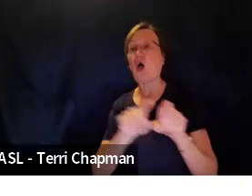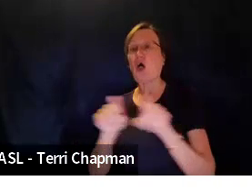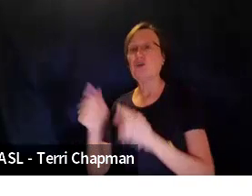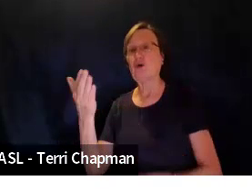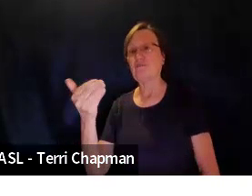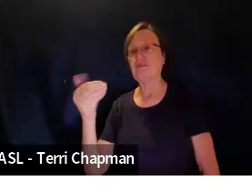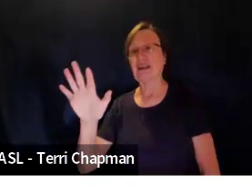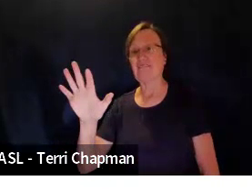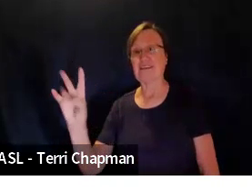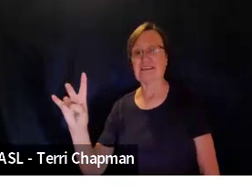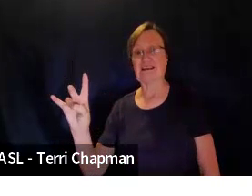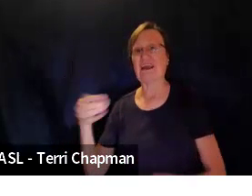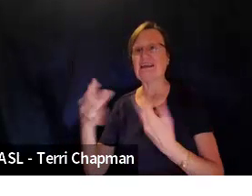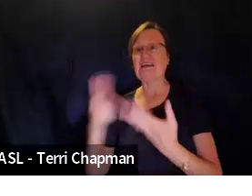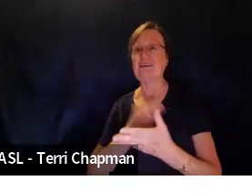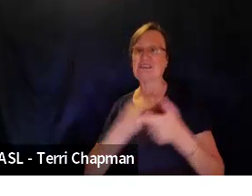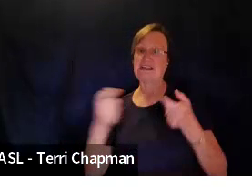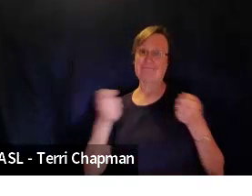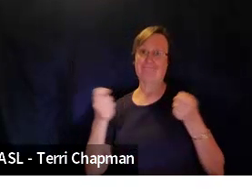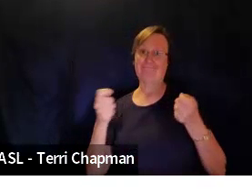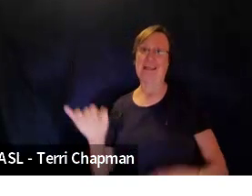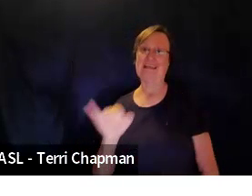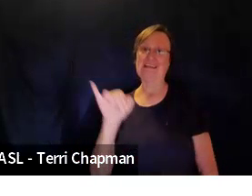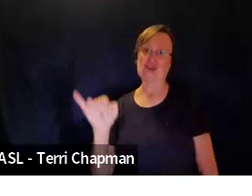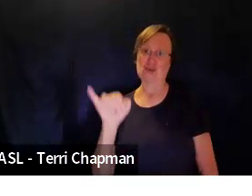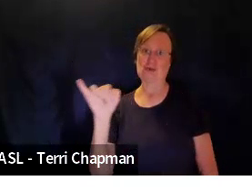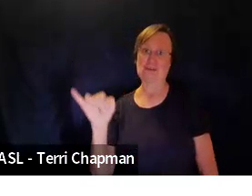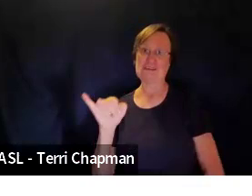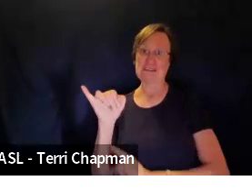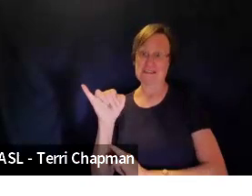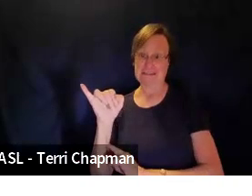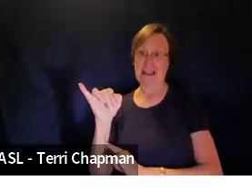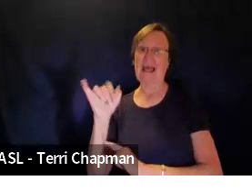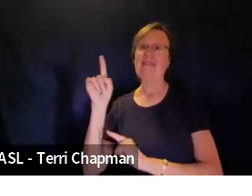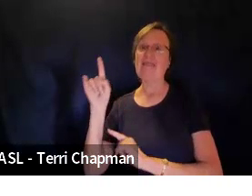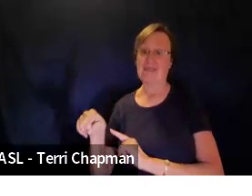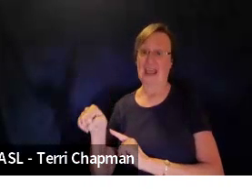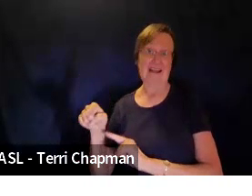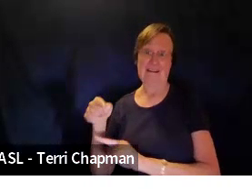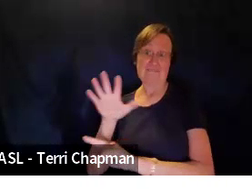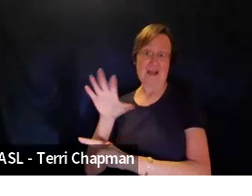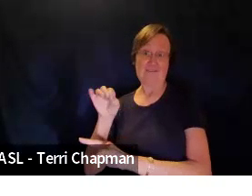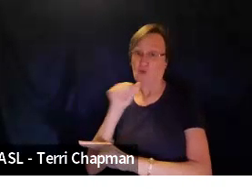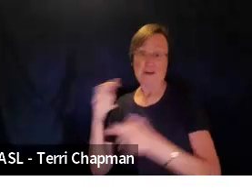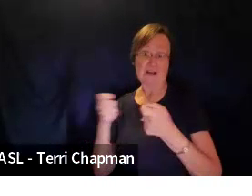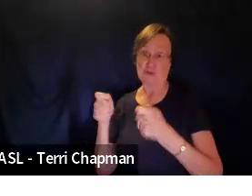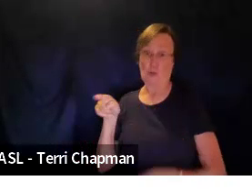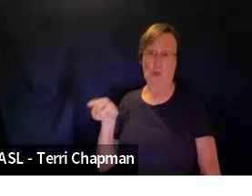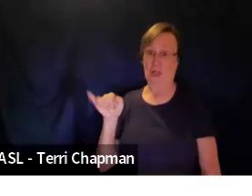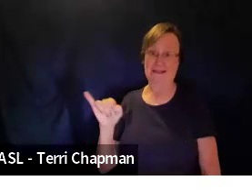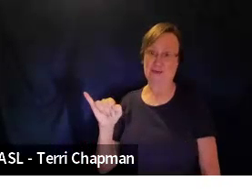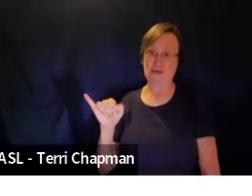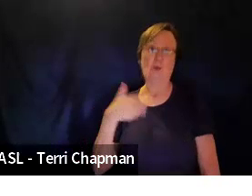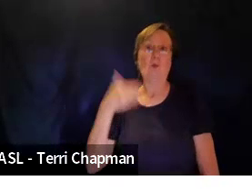us jurisdiction over insurance, which is something that 504 does not, which we all